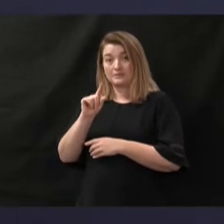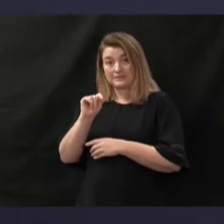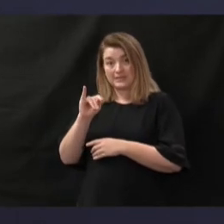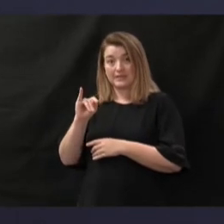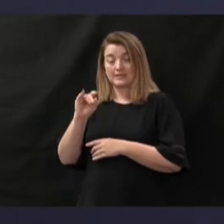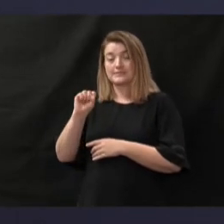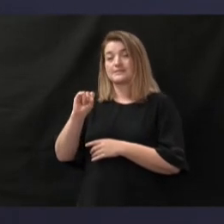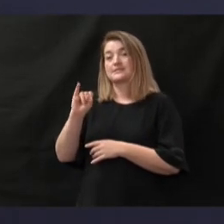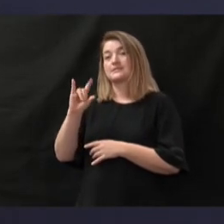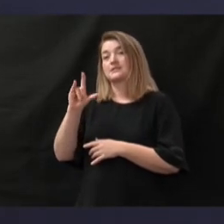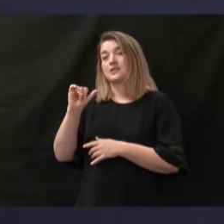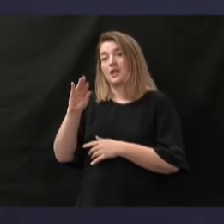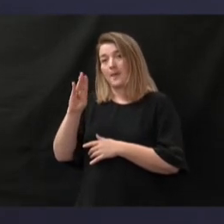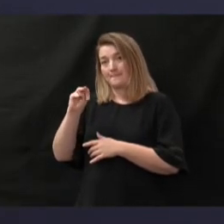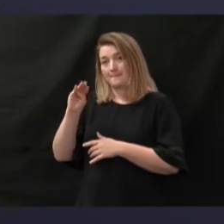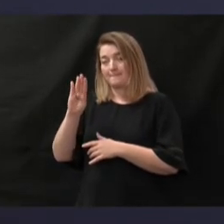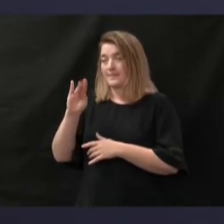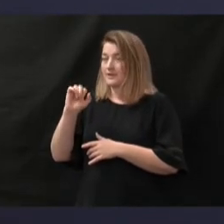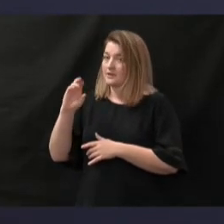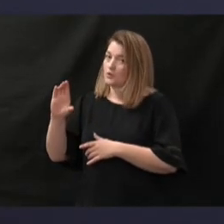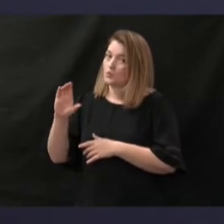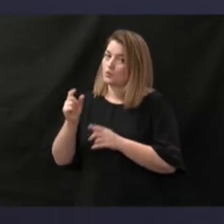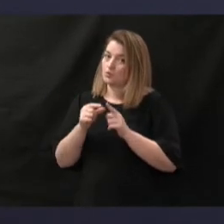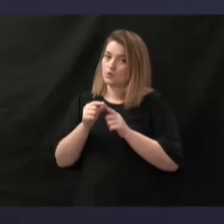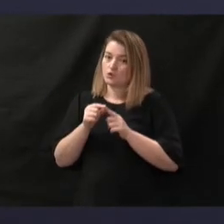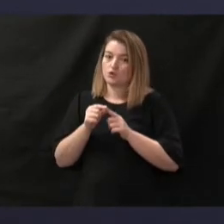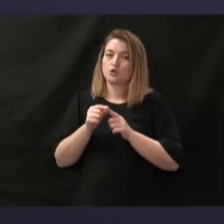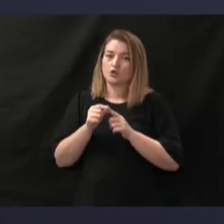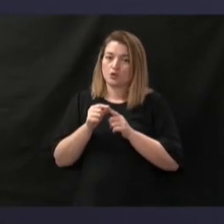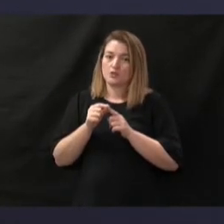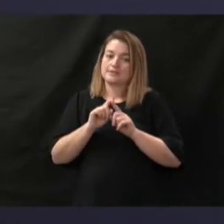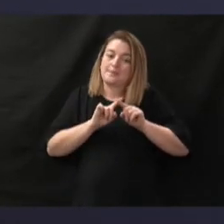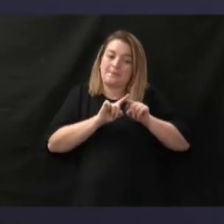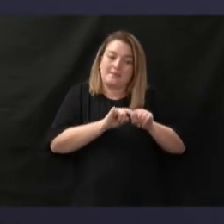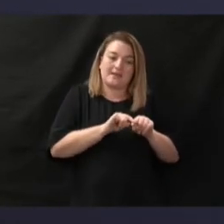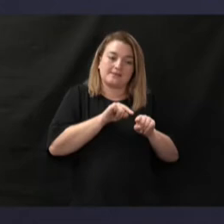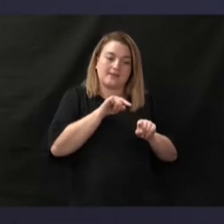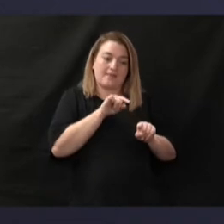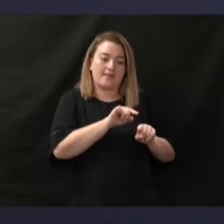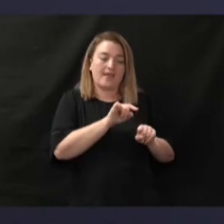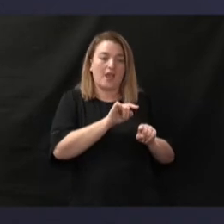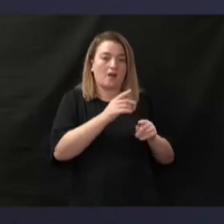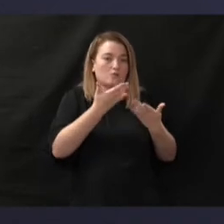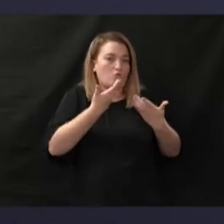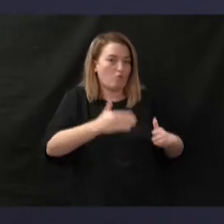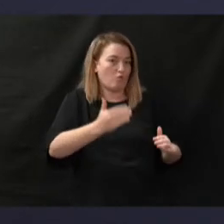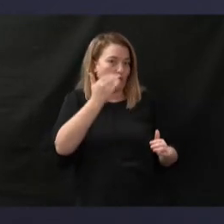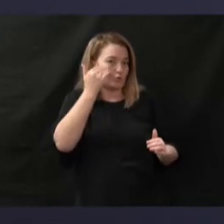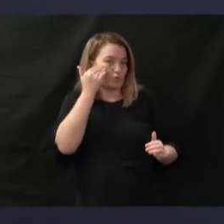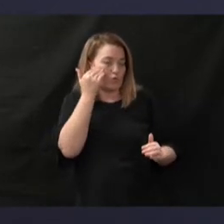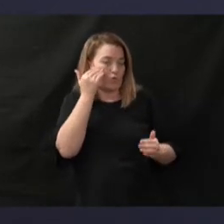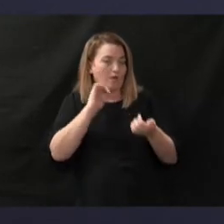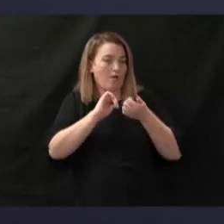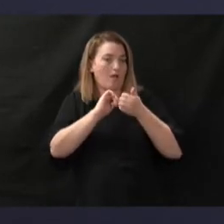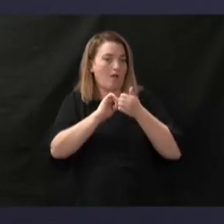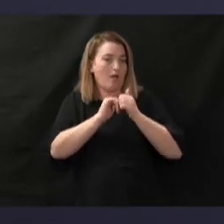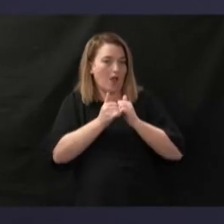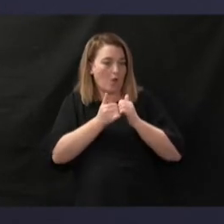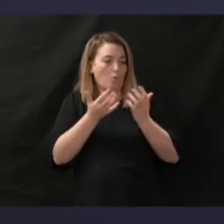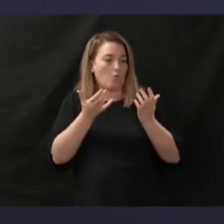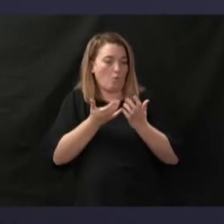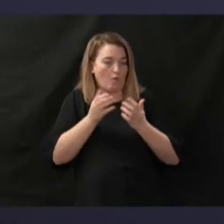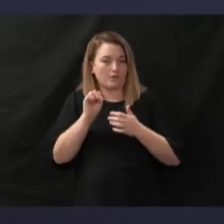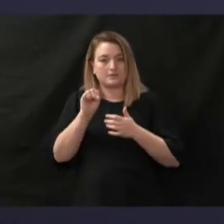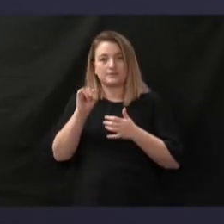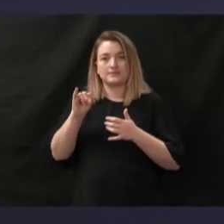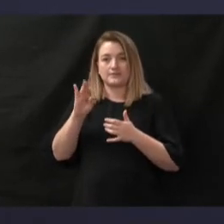is kind of hinging on the fact that they understand syllables. So what you would do is you would give the